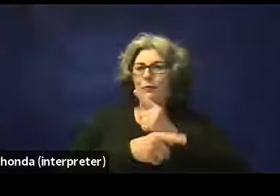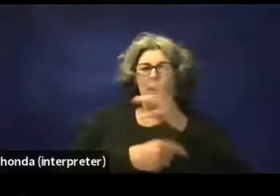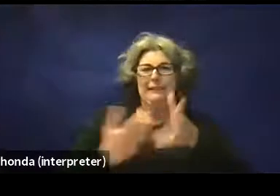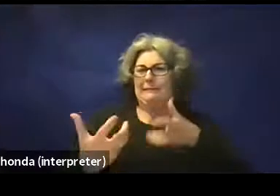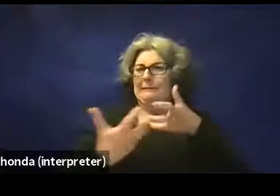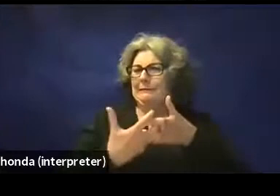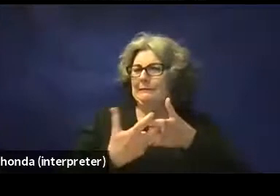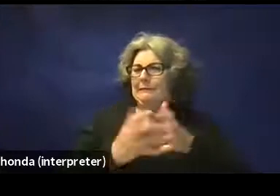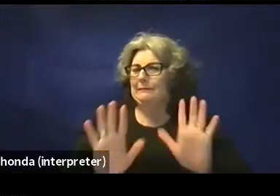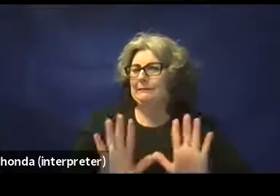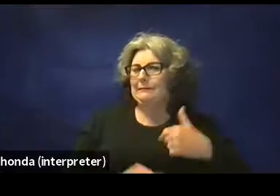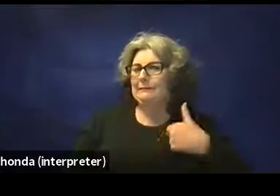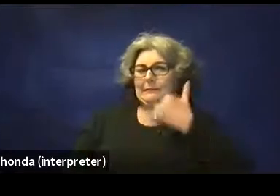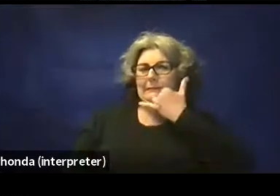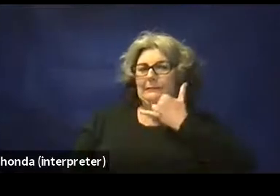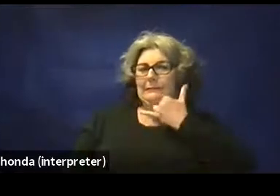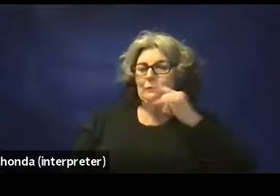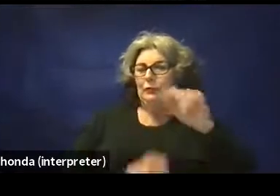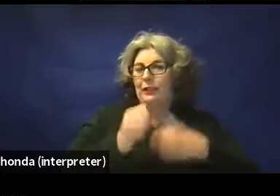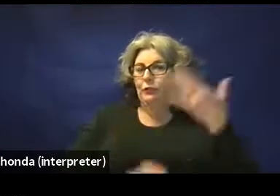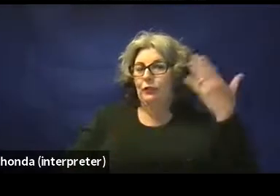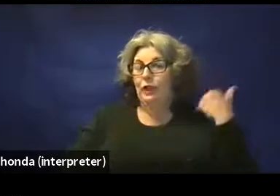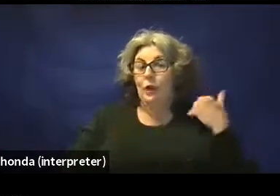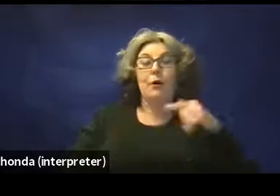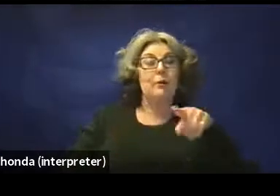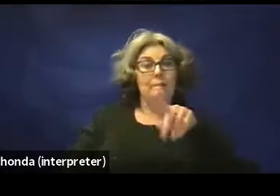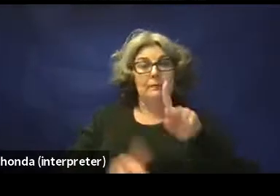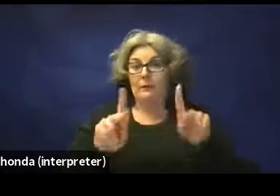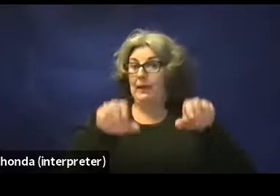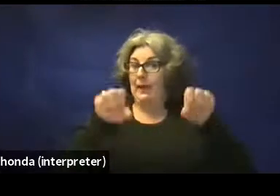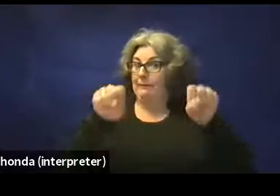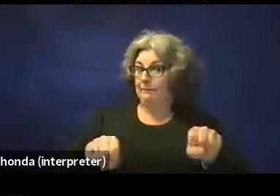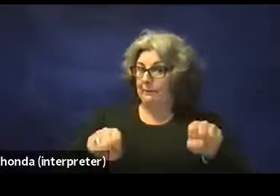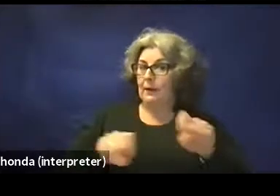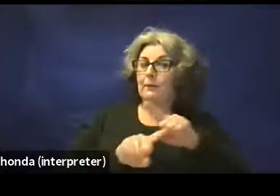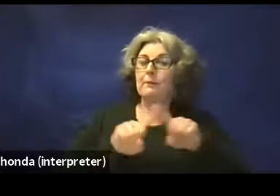it. They're perfectly capable. It's